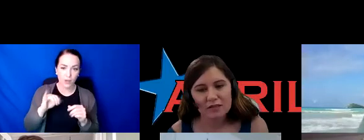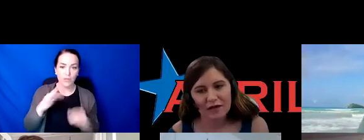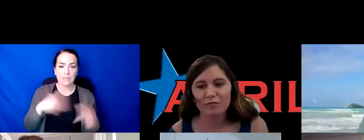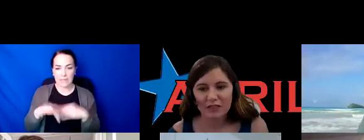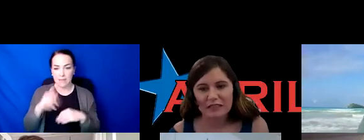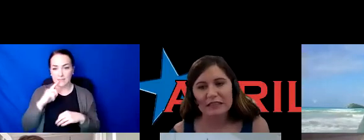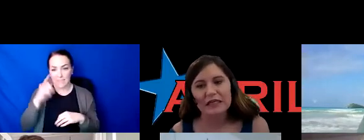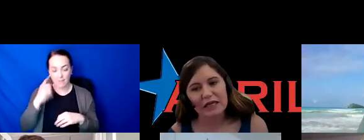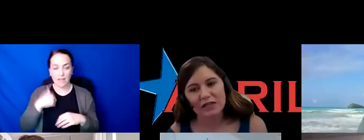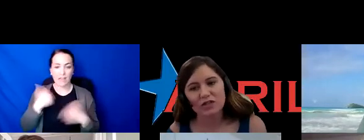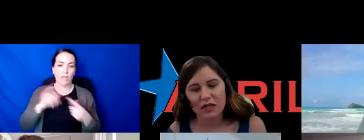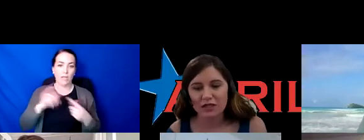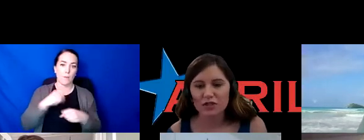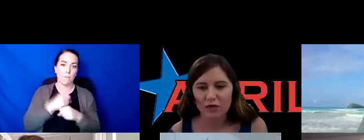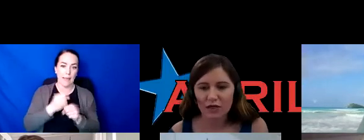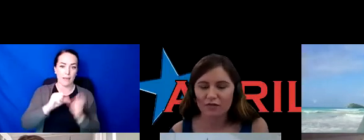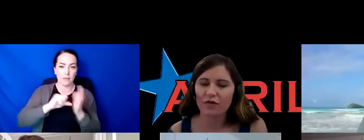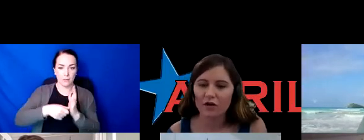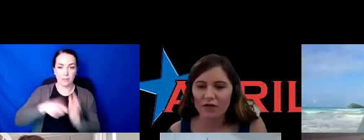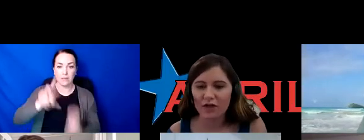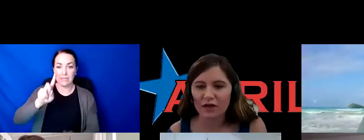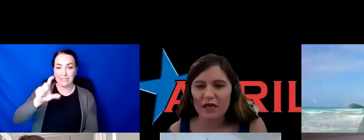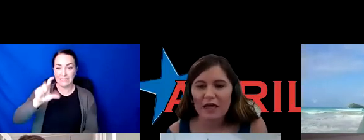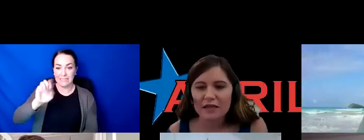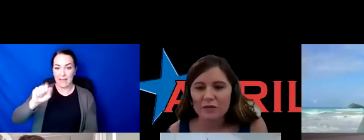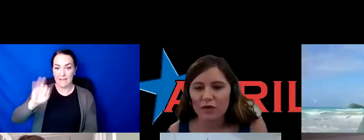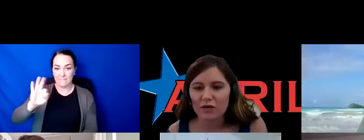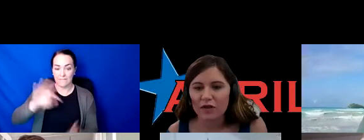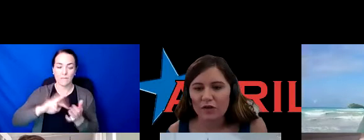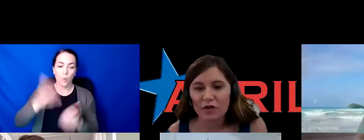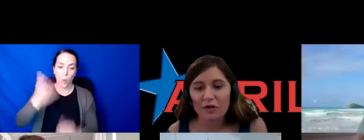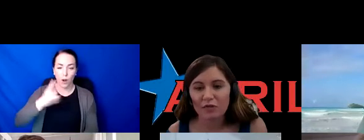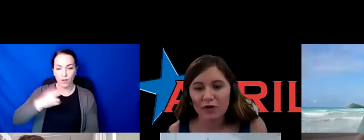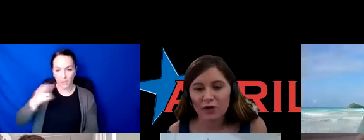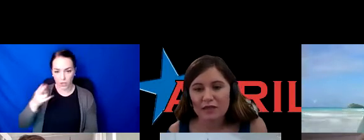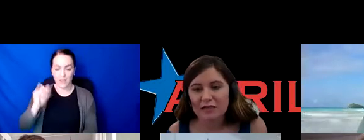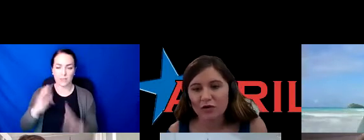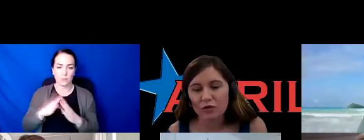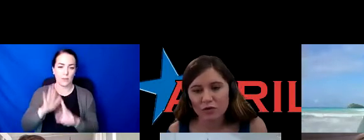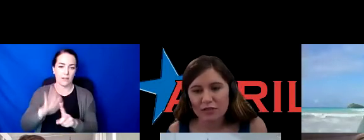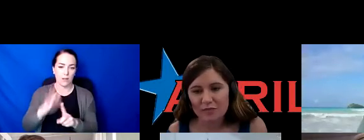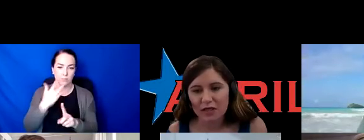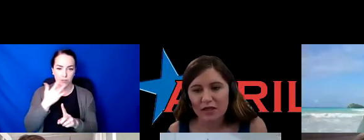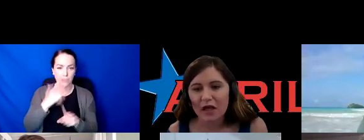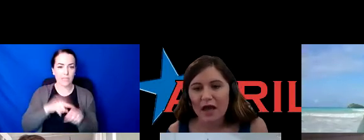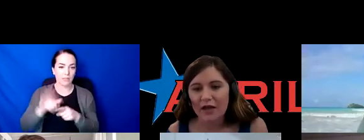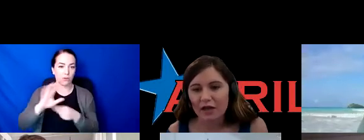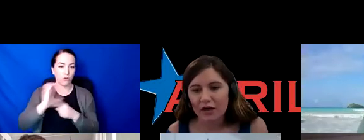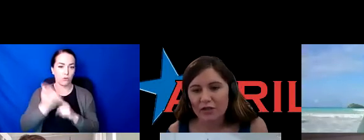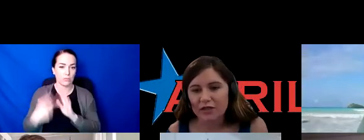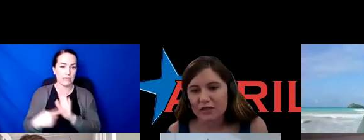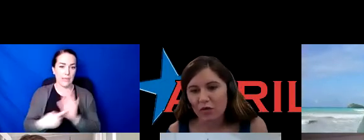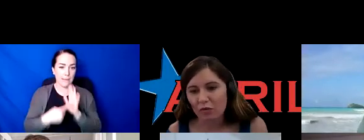that deaf, big D, and HH, so hard of hearing, is what the community prefers as a cultural statement,